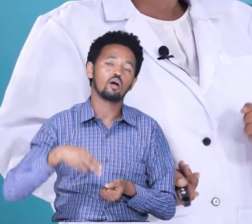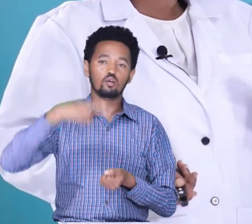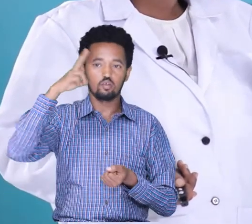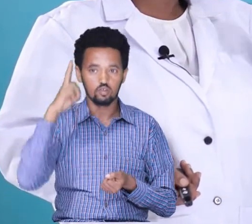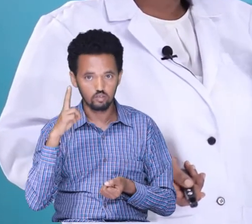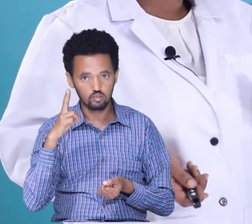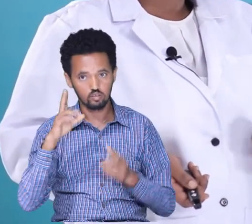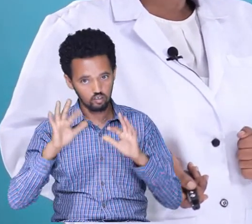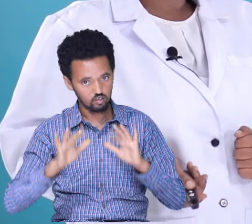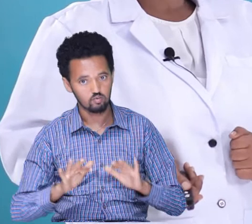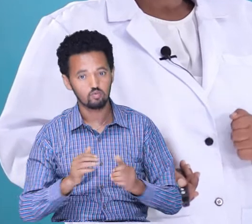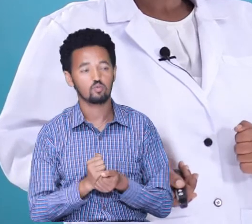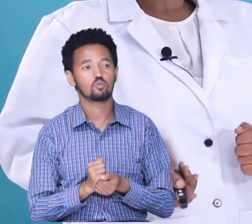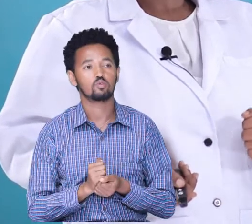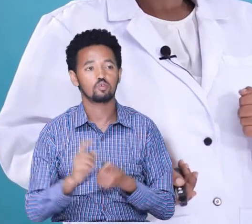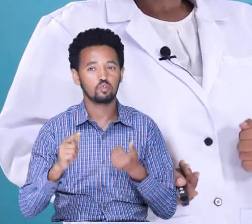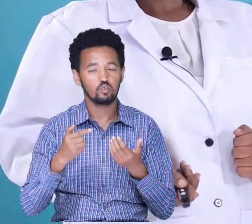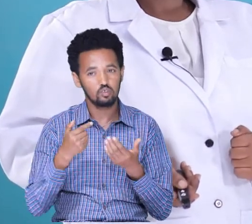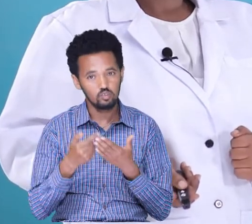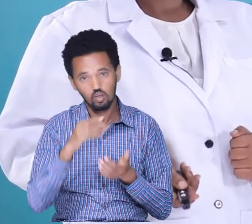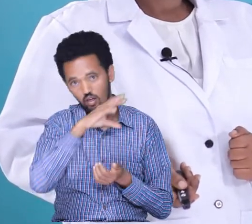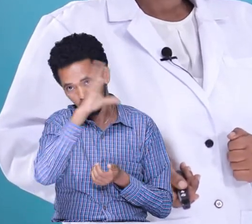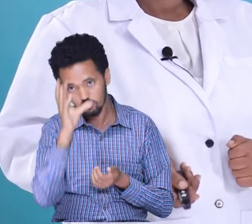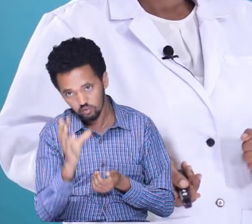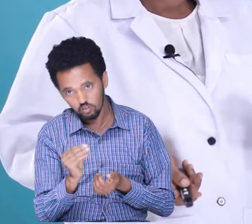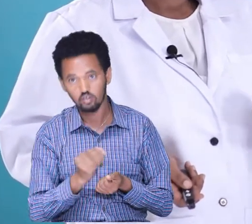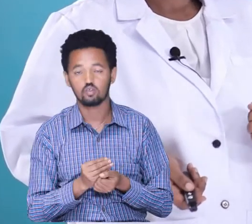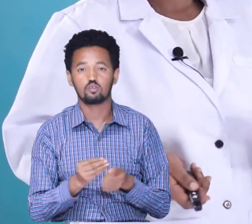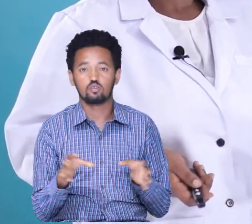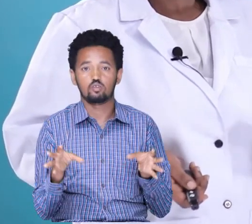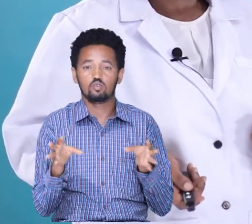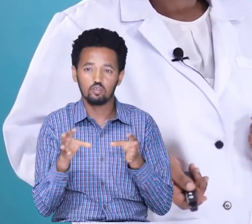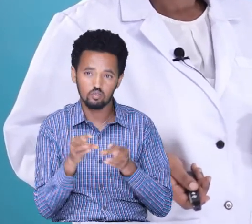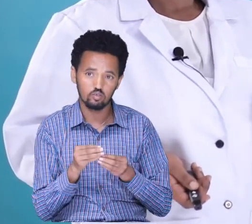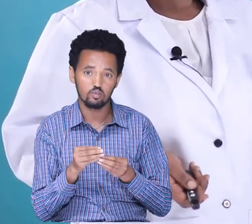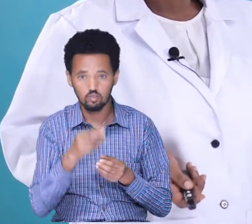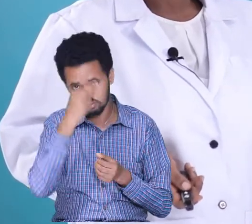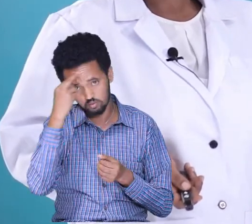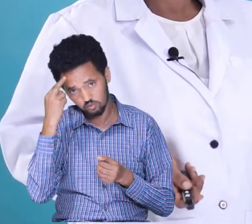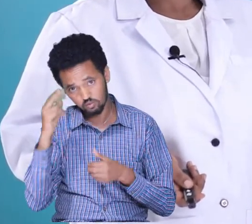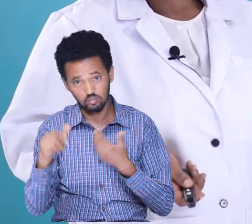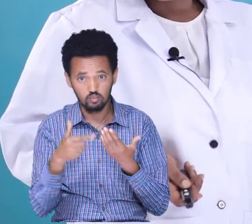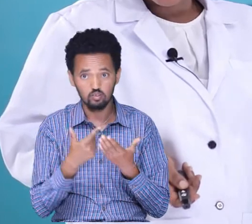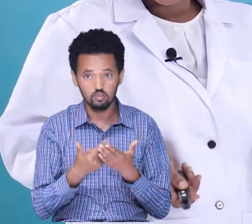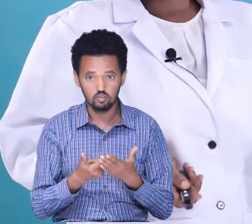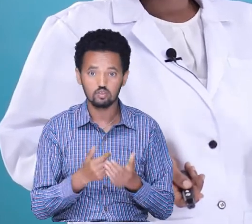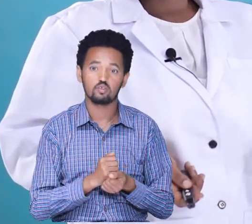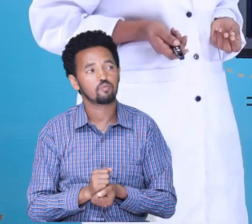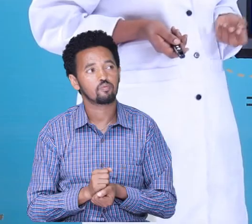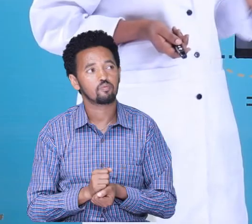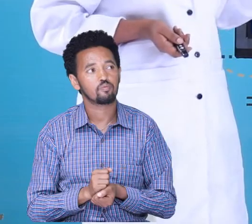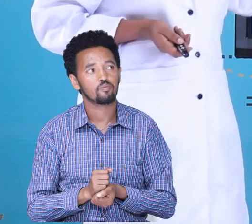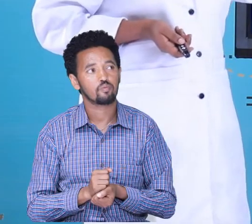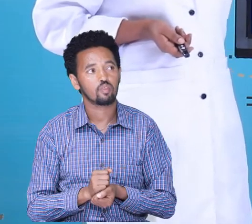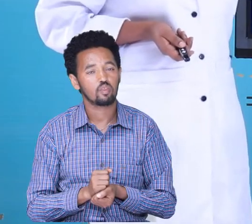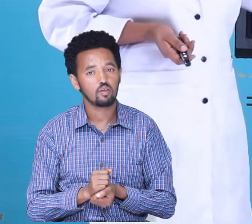So most of the African receive rainfall because of these permanent winds.